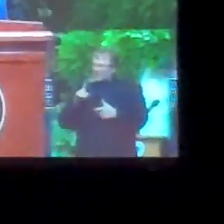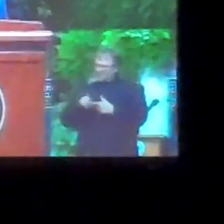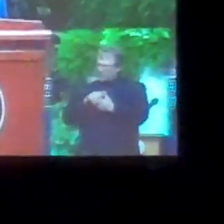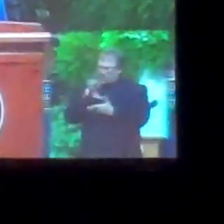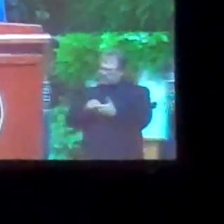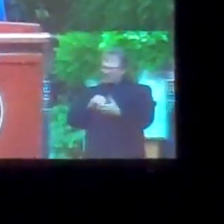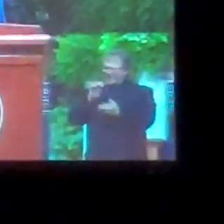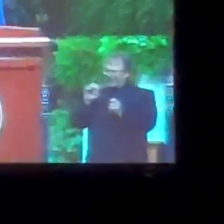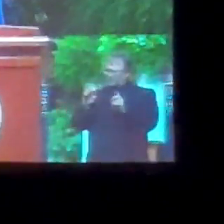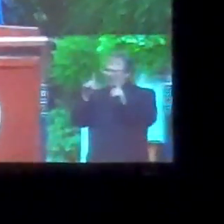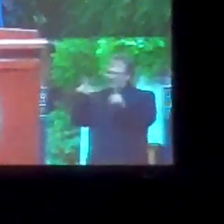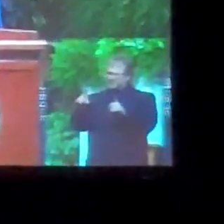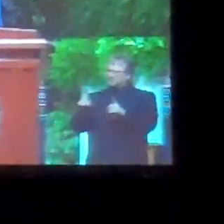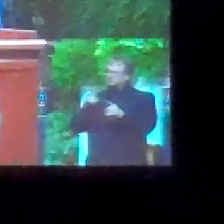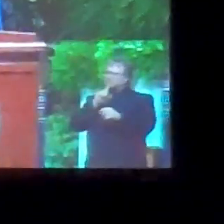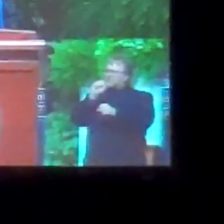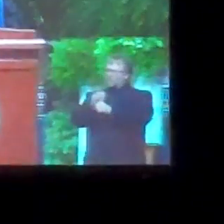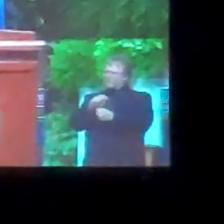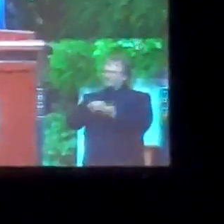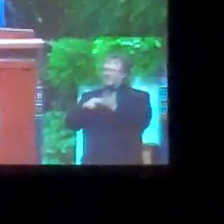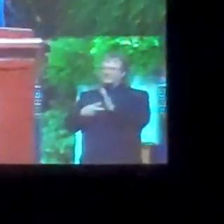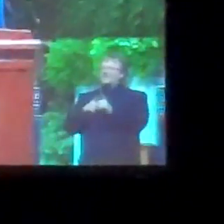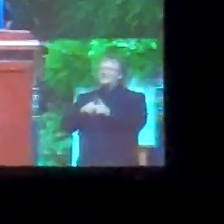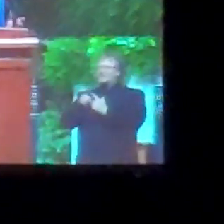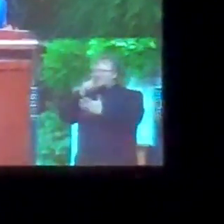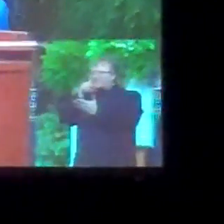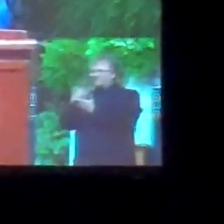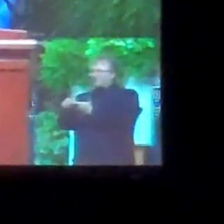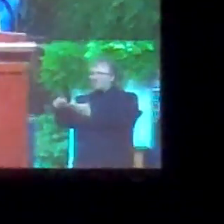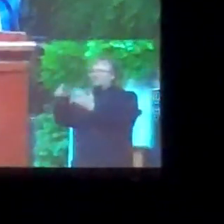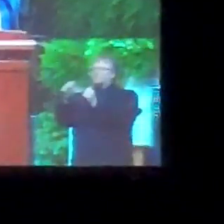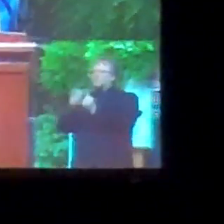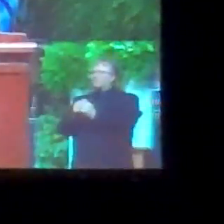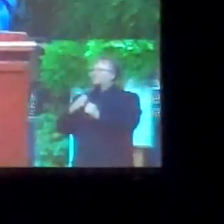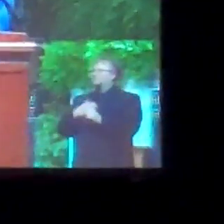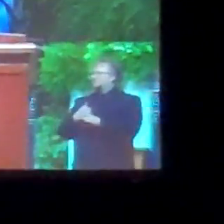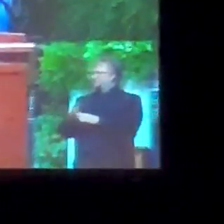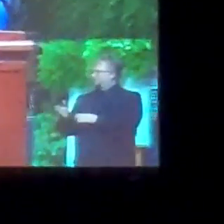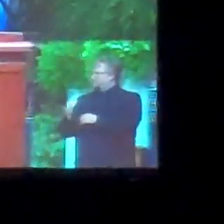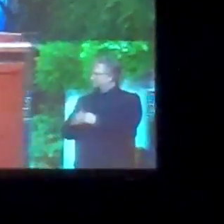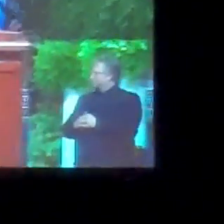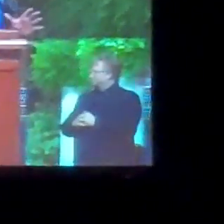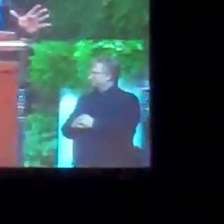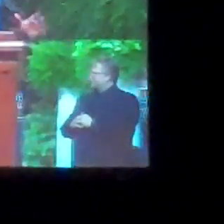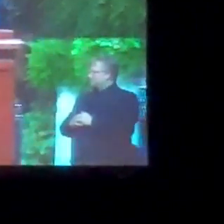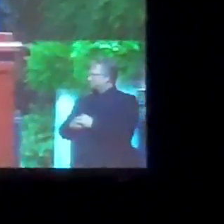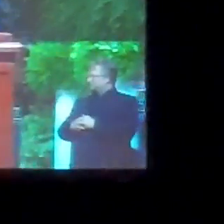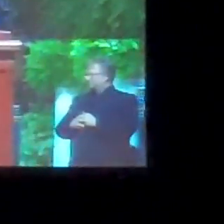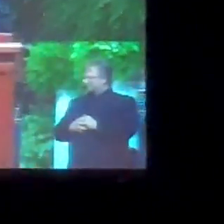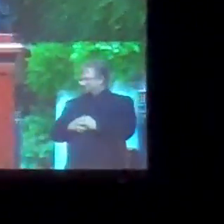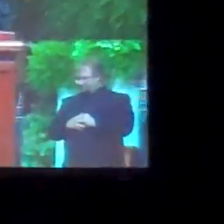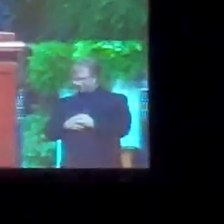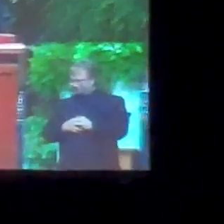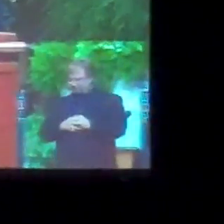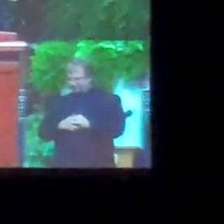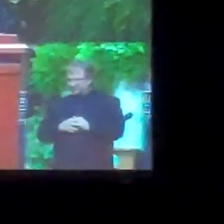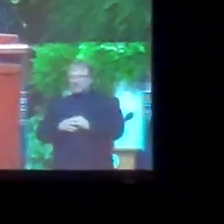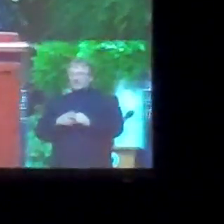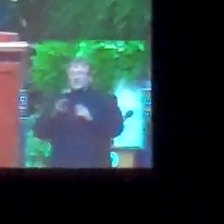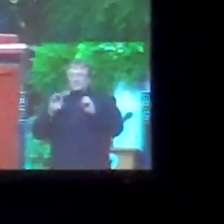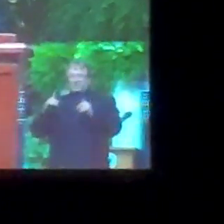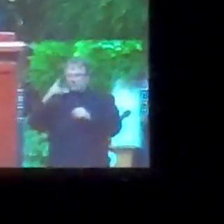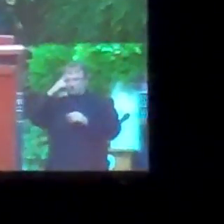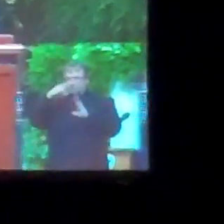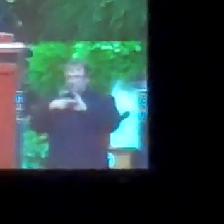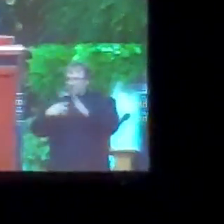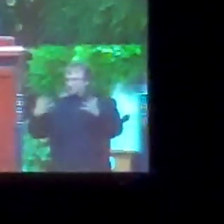an education was really about, and I fell in love with my major. The mark of an educated mind is